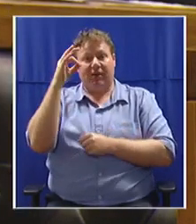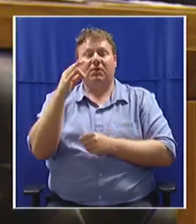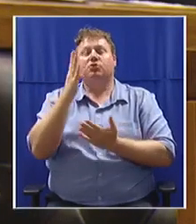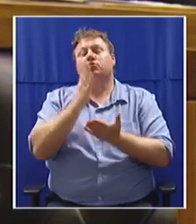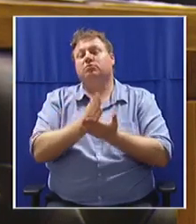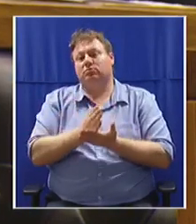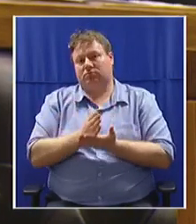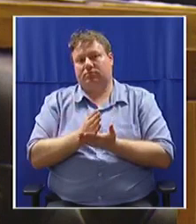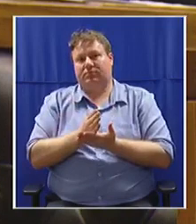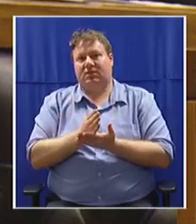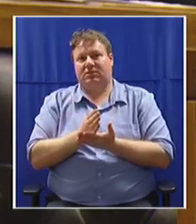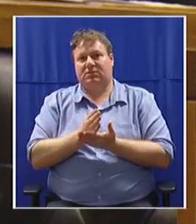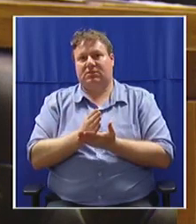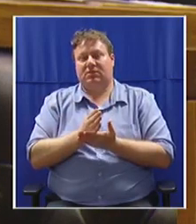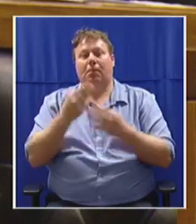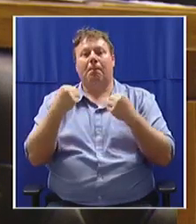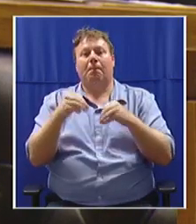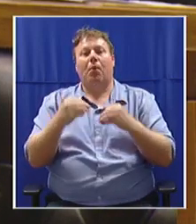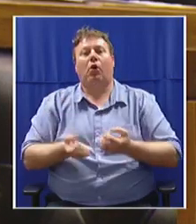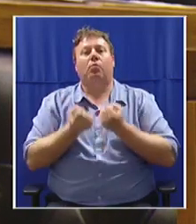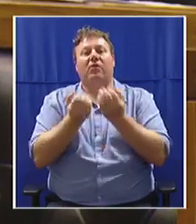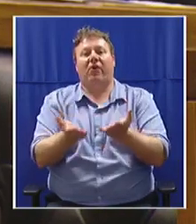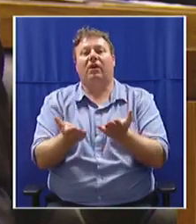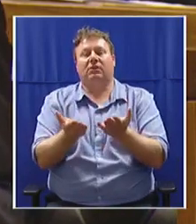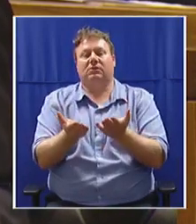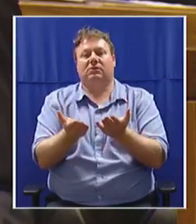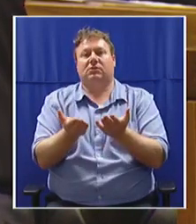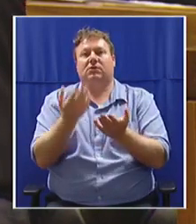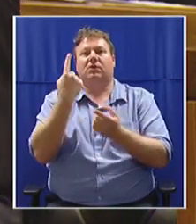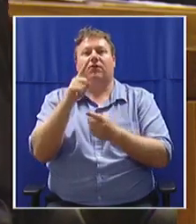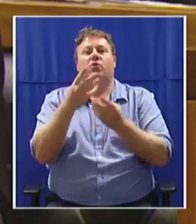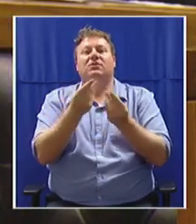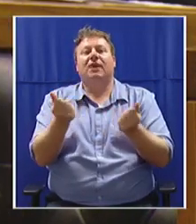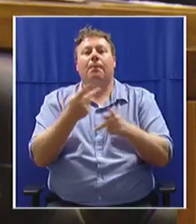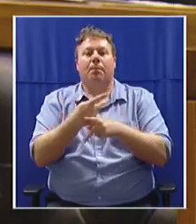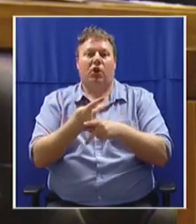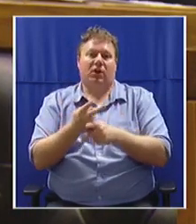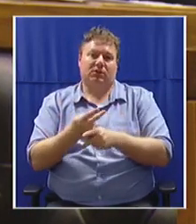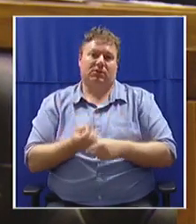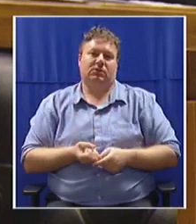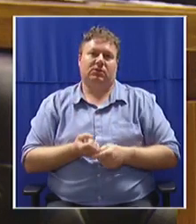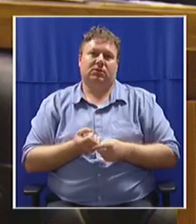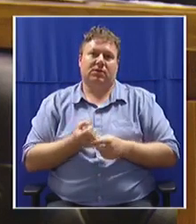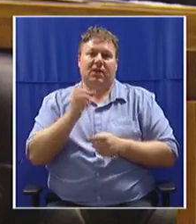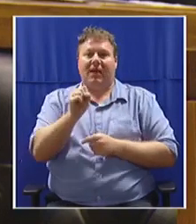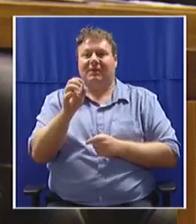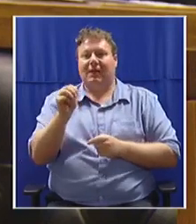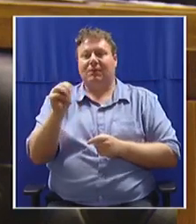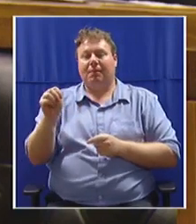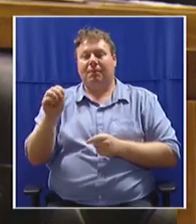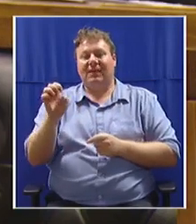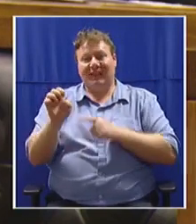provide the necessary market for some of the products that are produced by